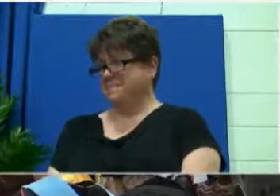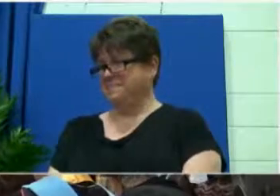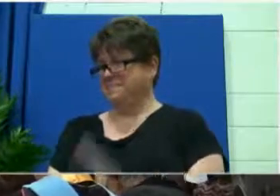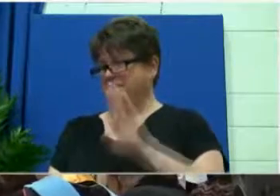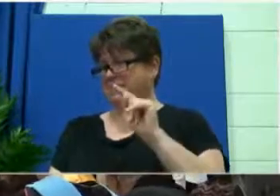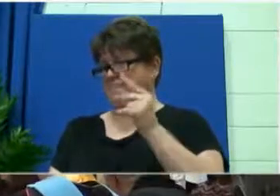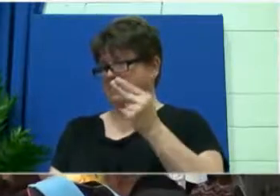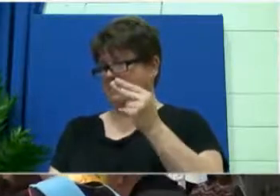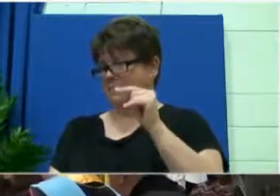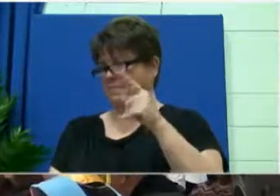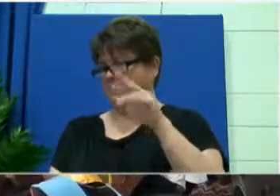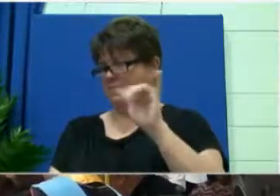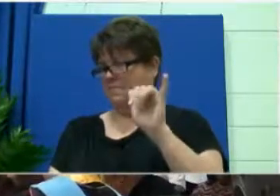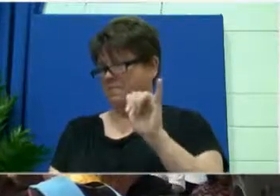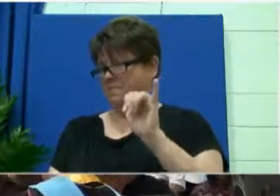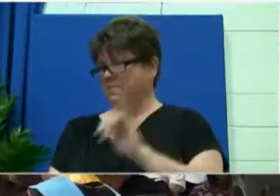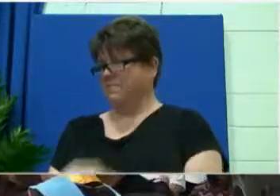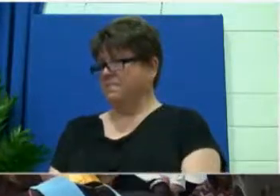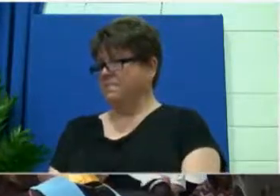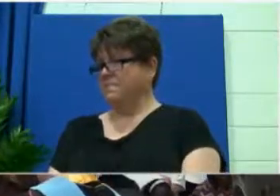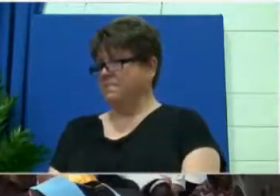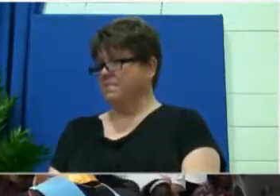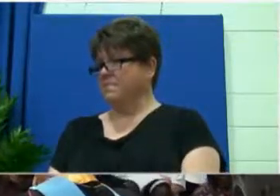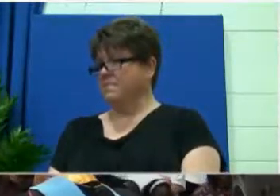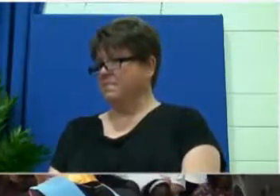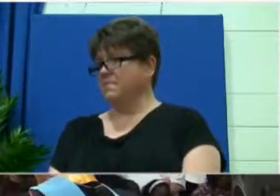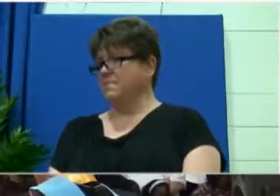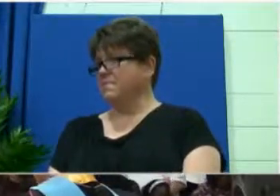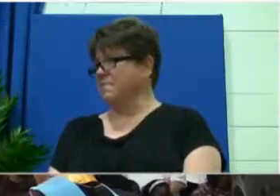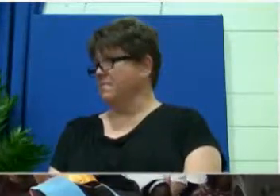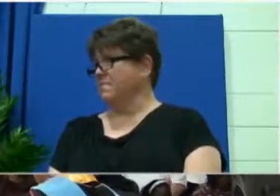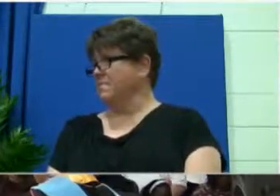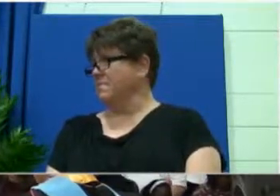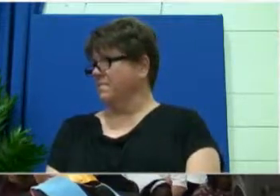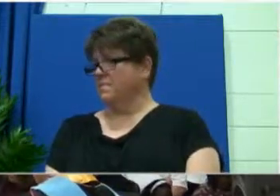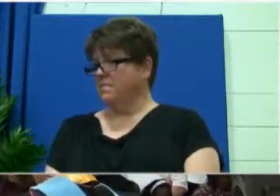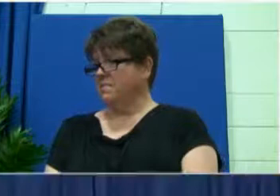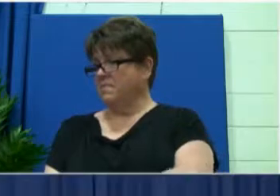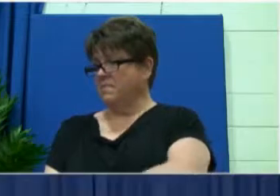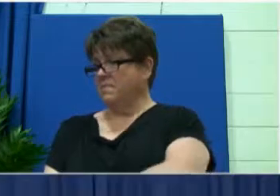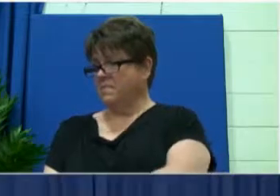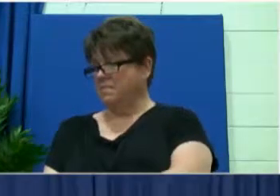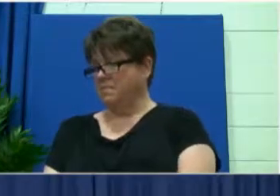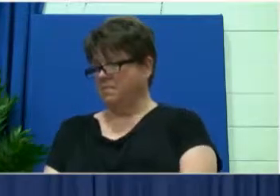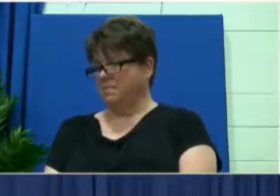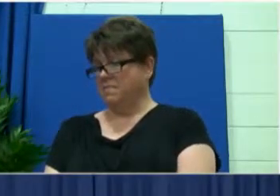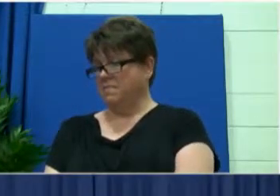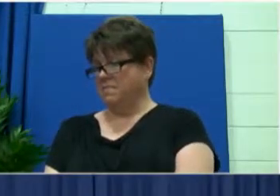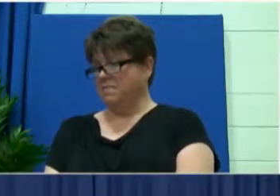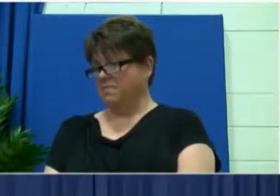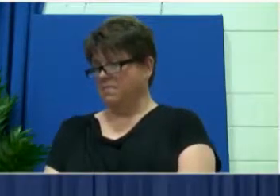Beth Ann Perry, magna cum laude, Associate in Applied Science, Accounting.